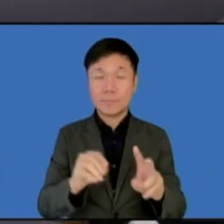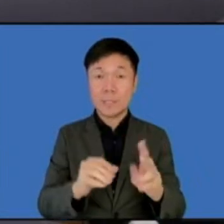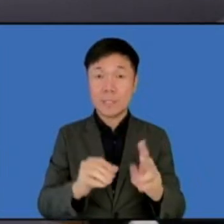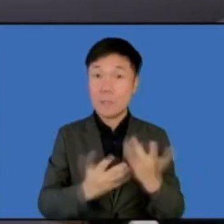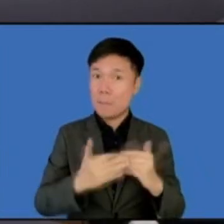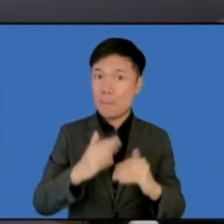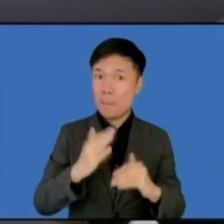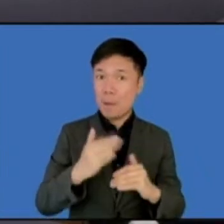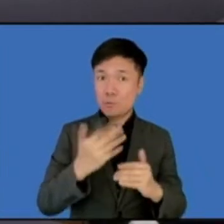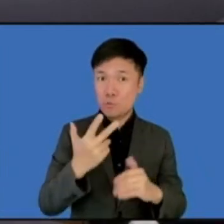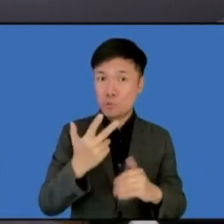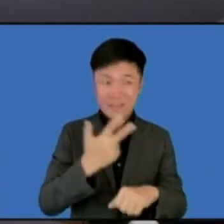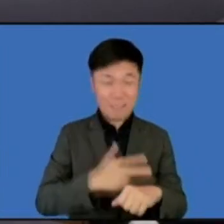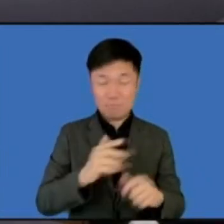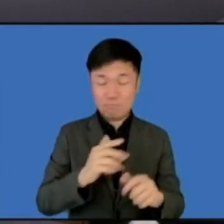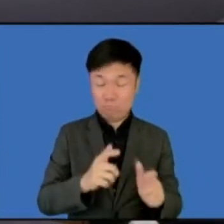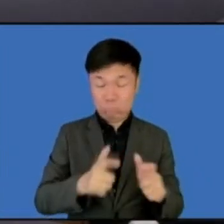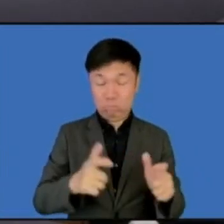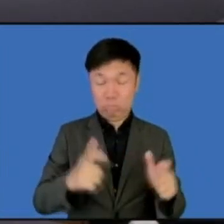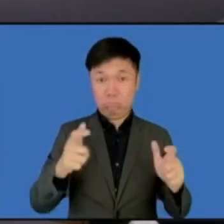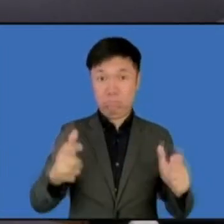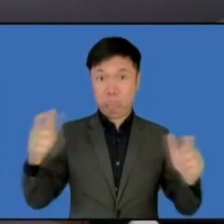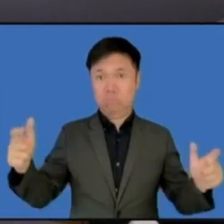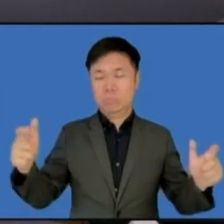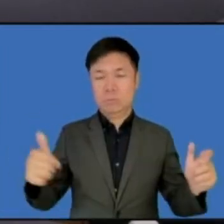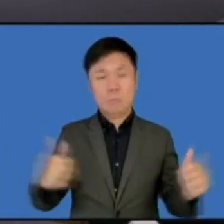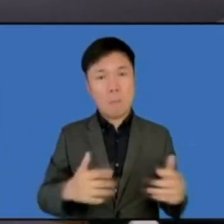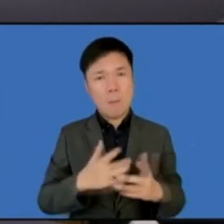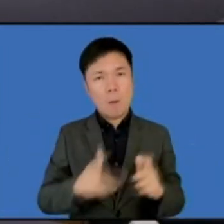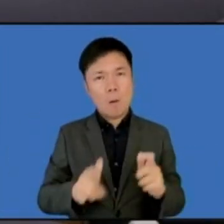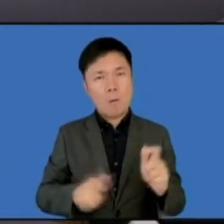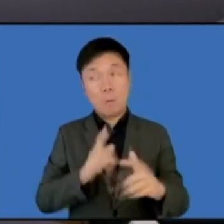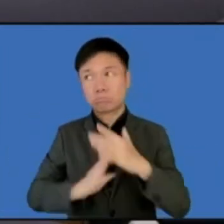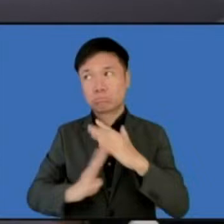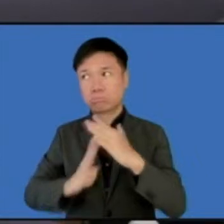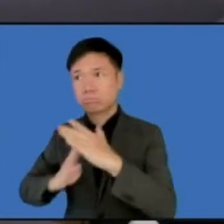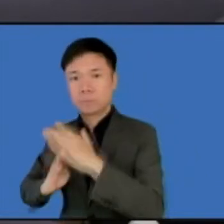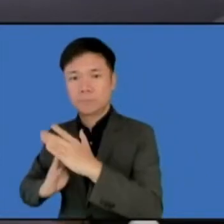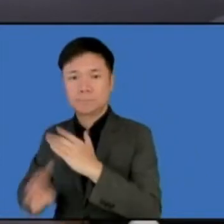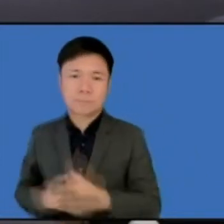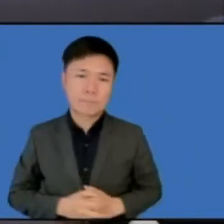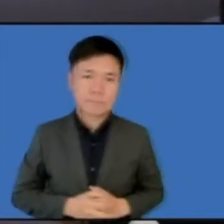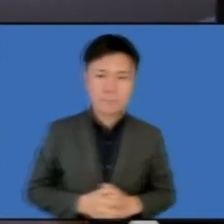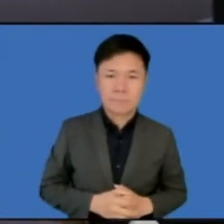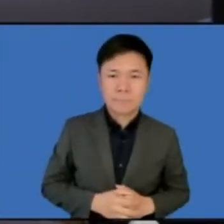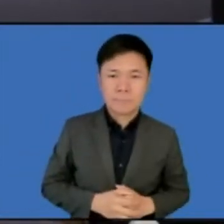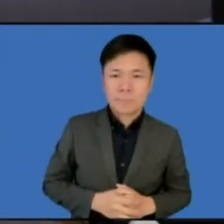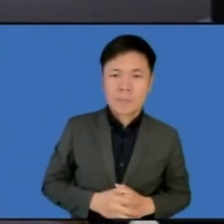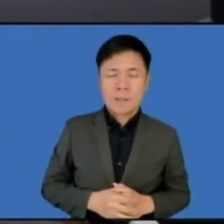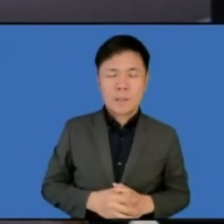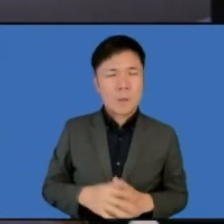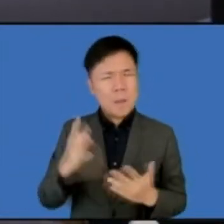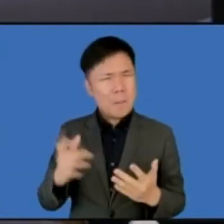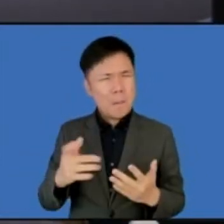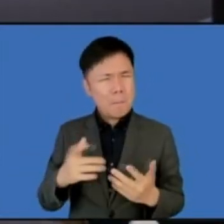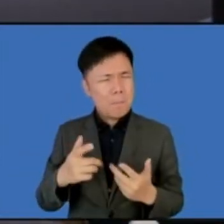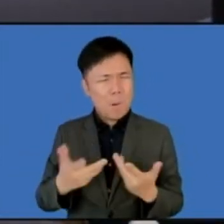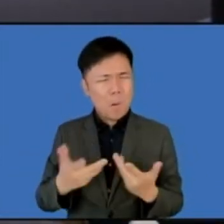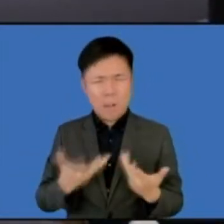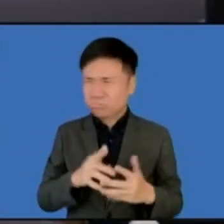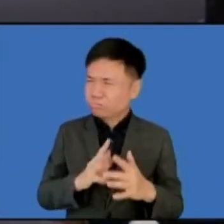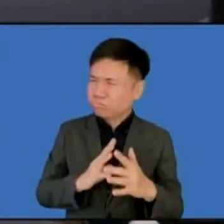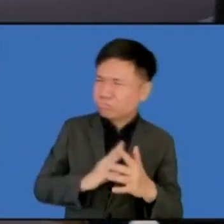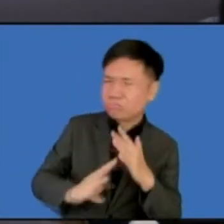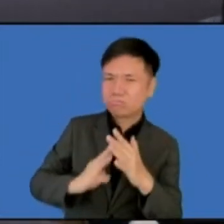trend. This is our regional phenomena too. Climate mobility is characterized by different human rights issues, including uncertainty, social